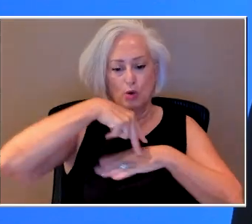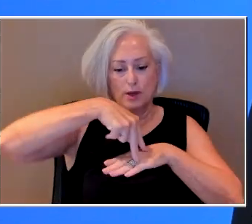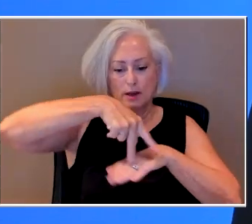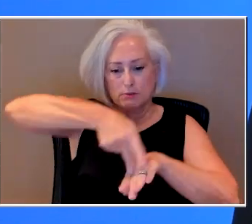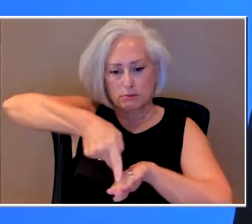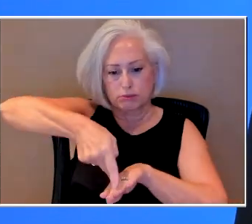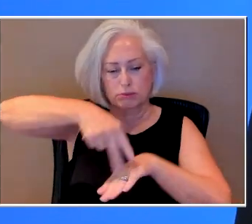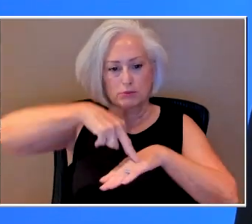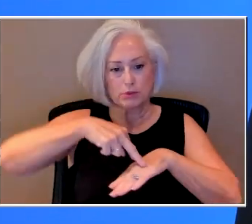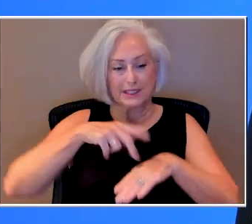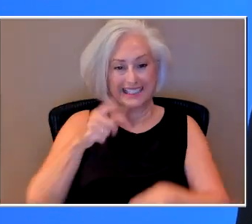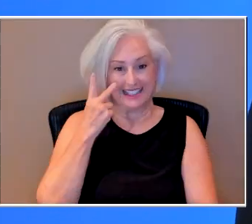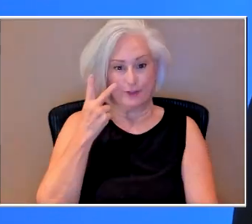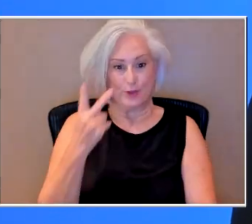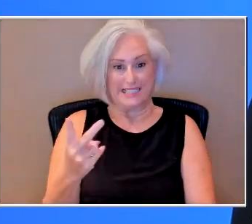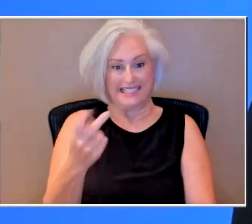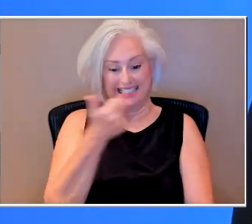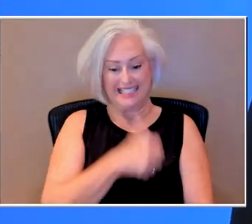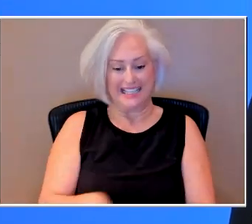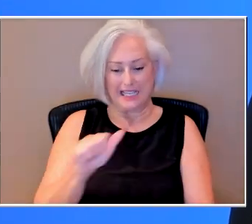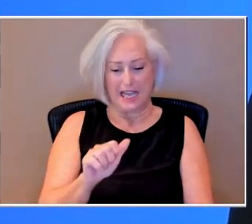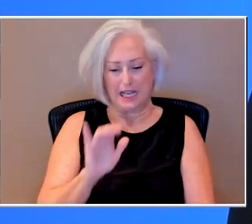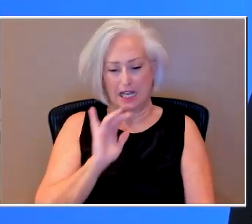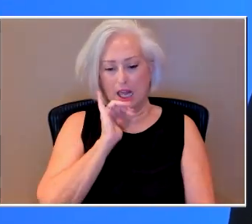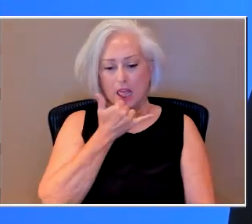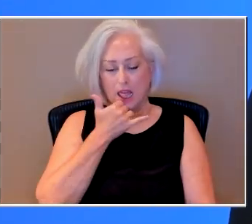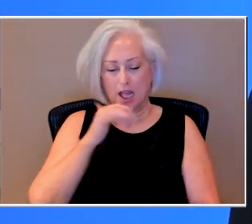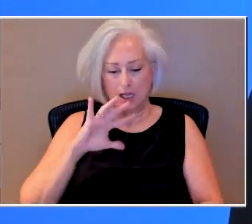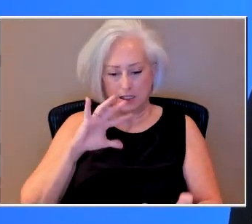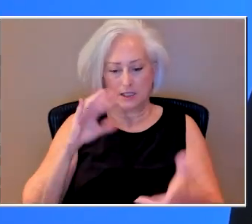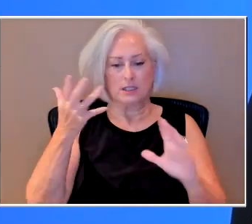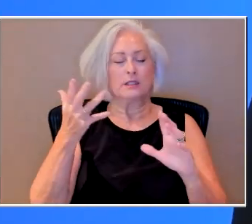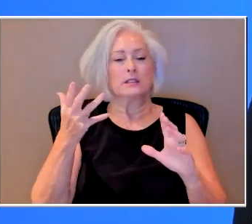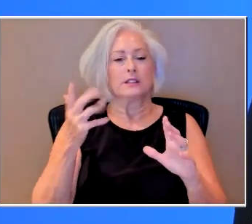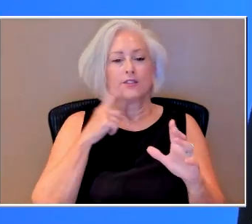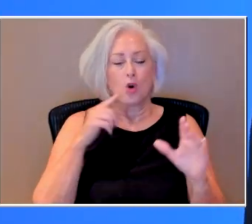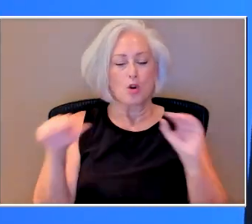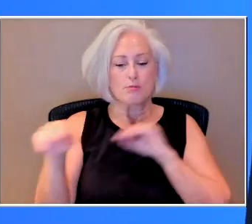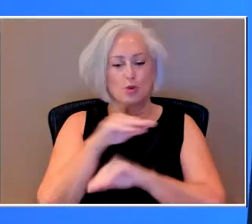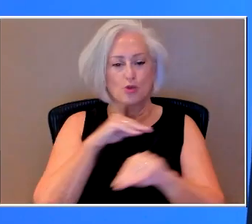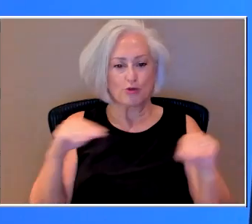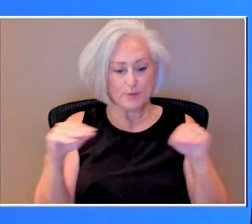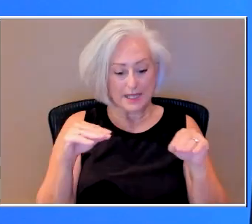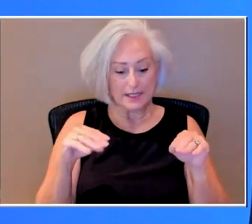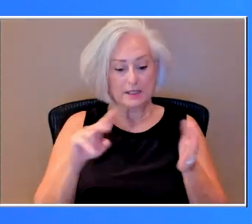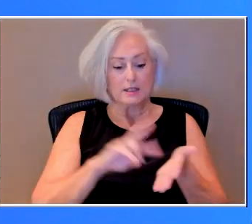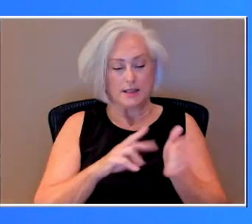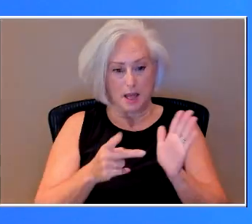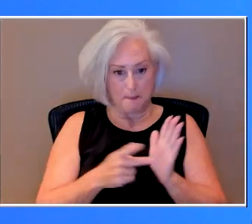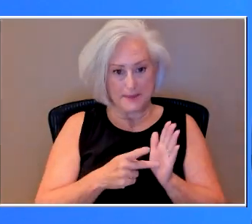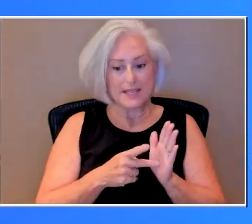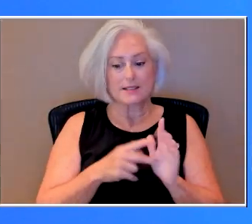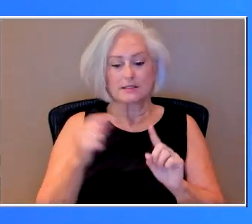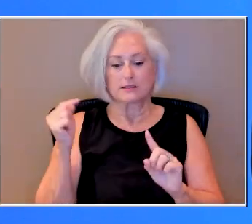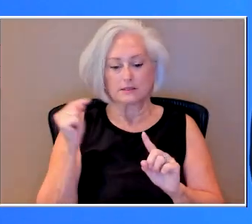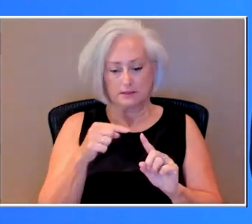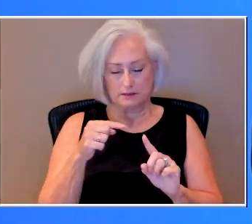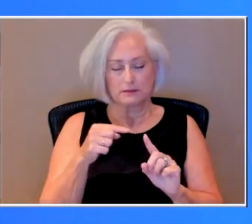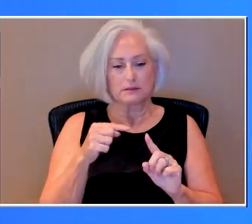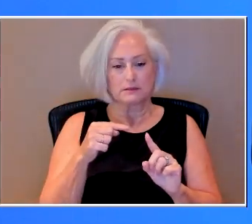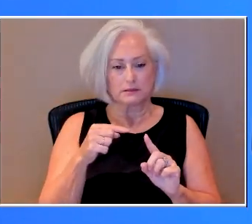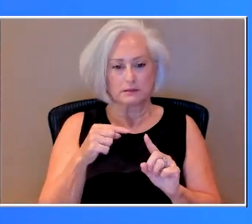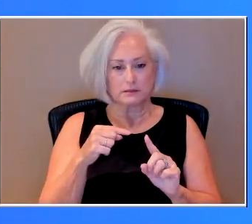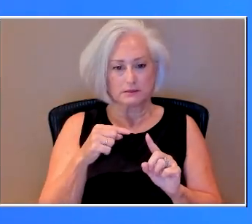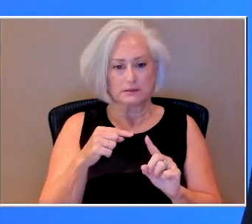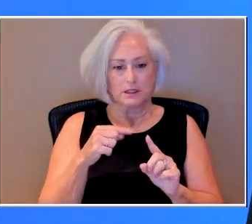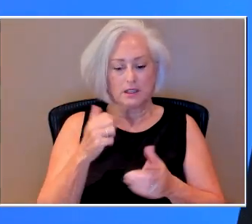any impairment in the range of motion, then that is a key, that's a identifying factor that's going to help